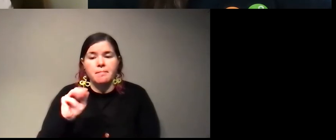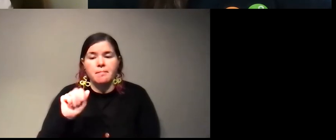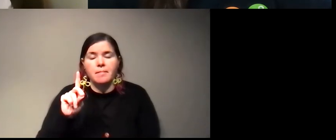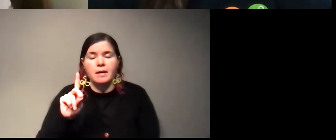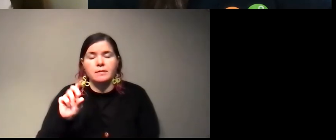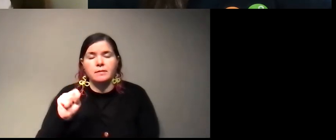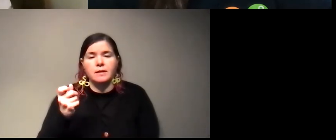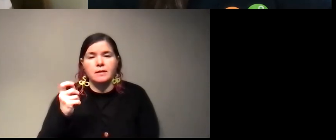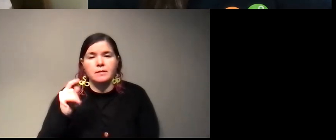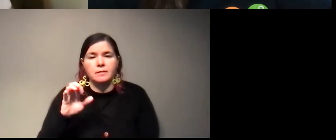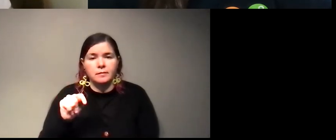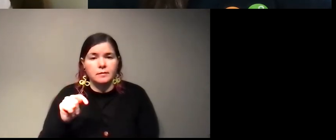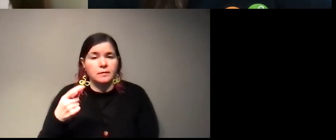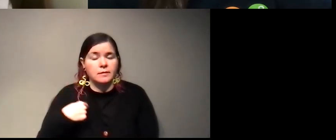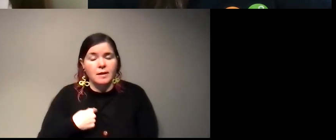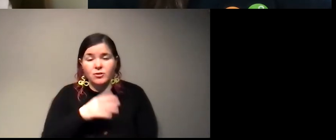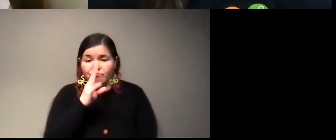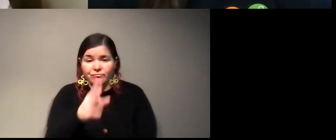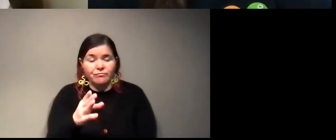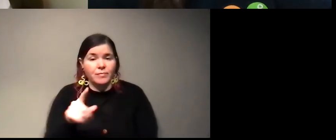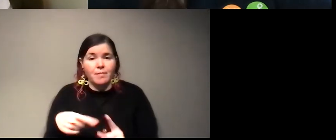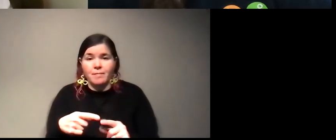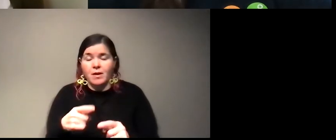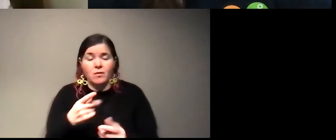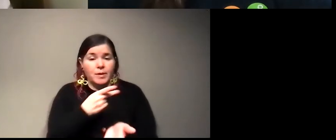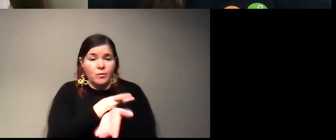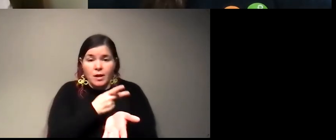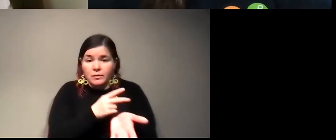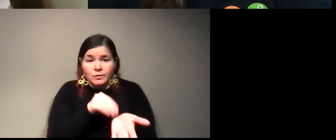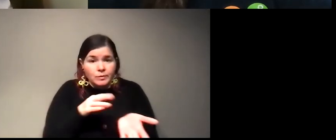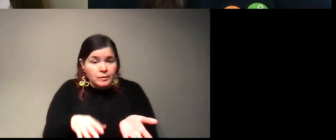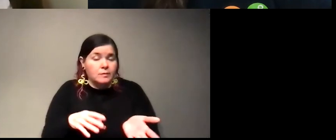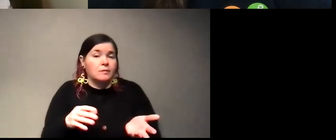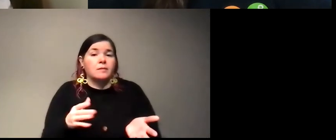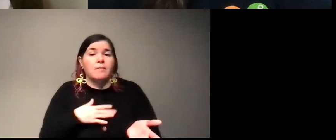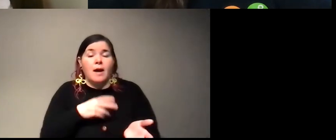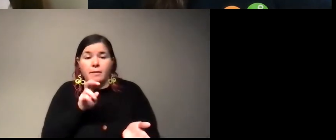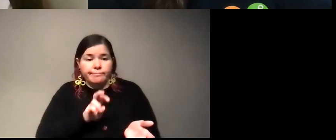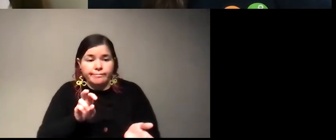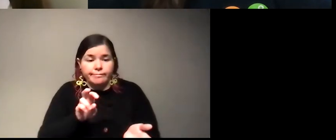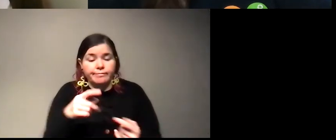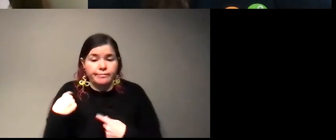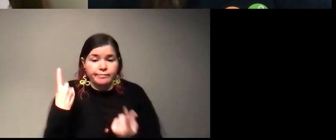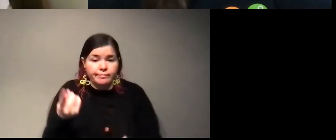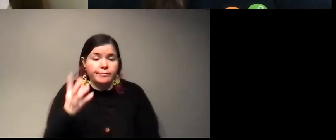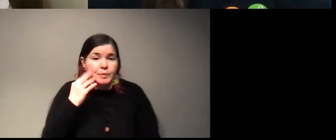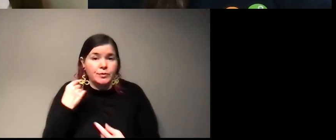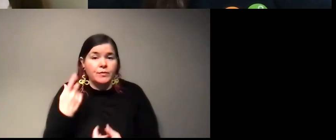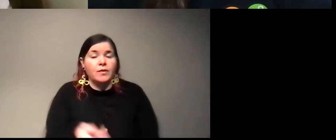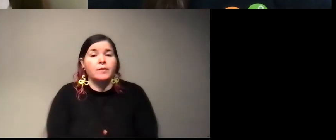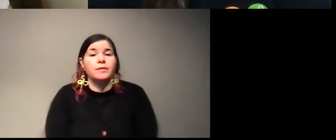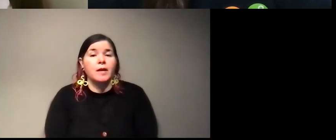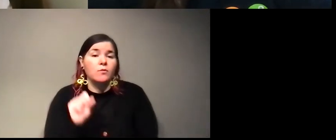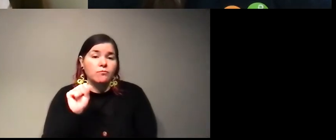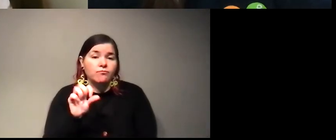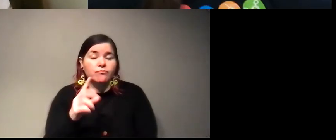I'm super candid about what it's like being a grad student and what my journey has been like so far. So those are two things that I would